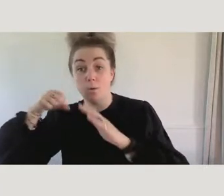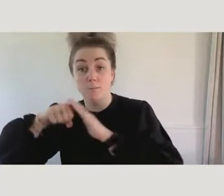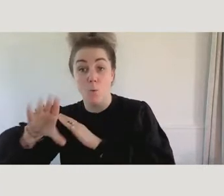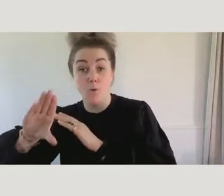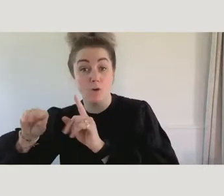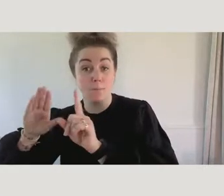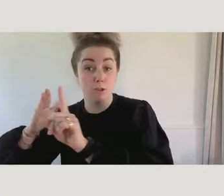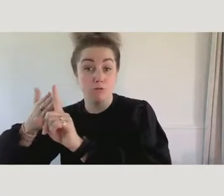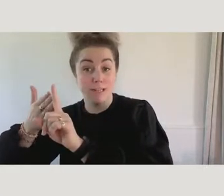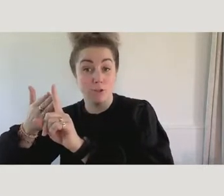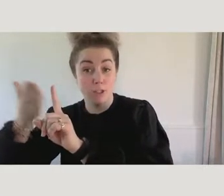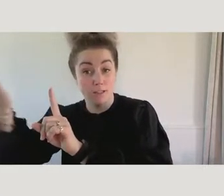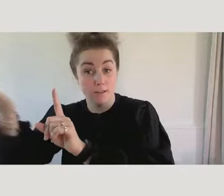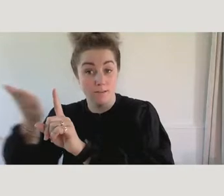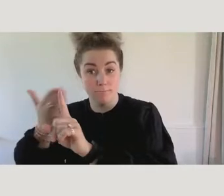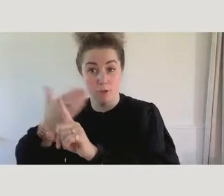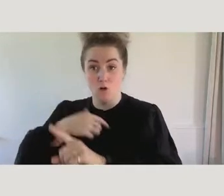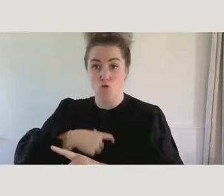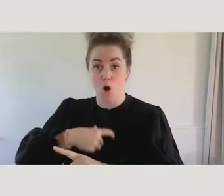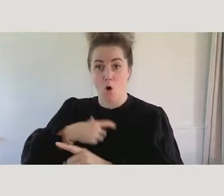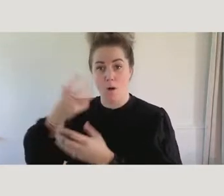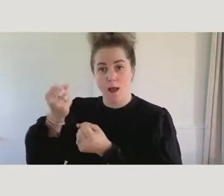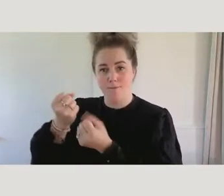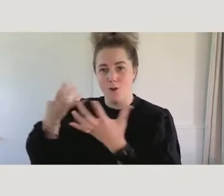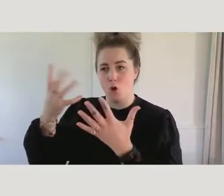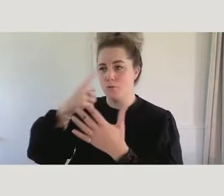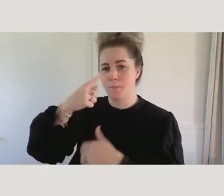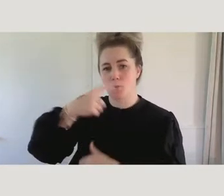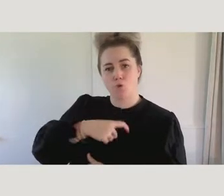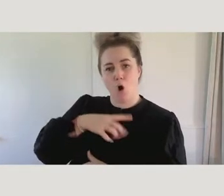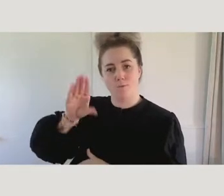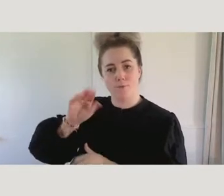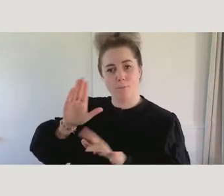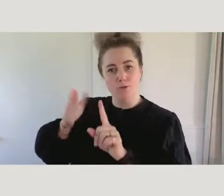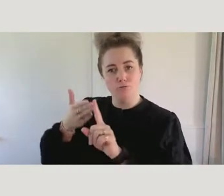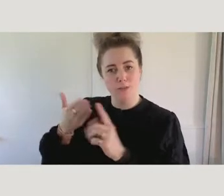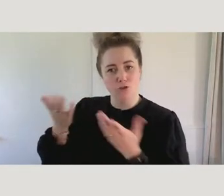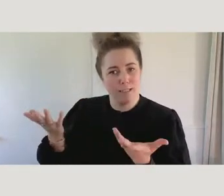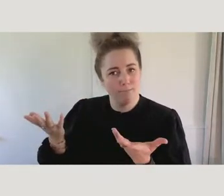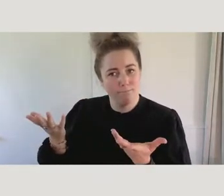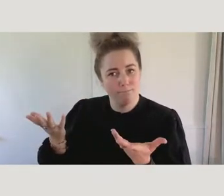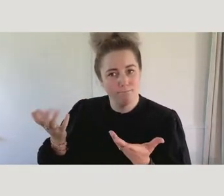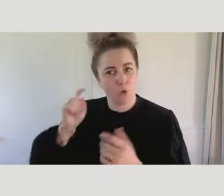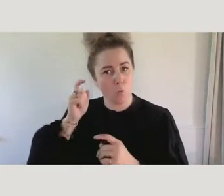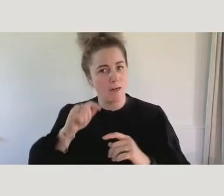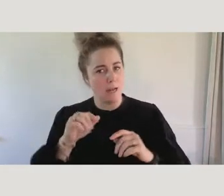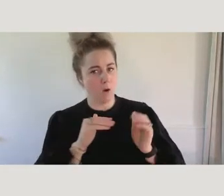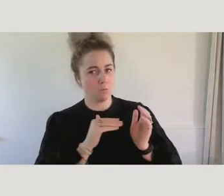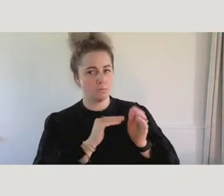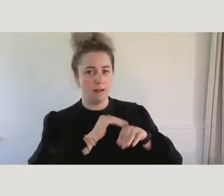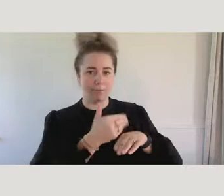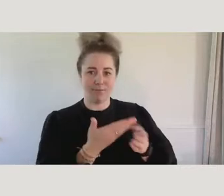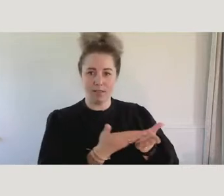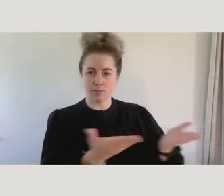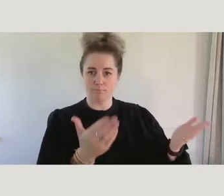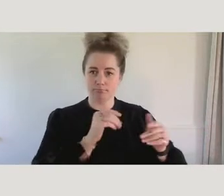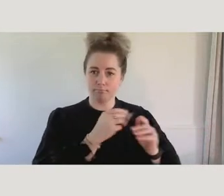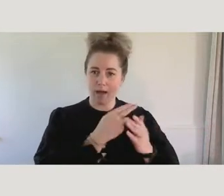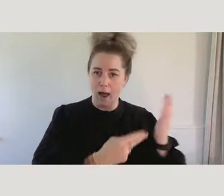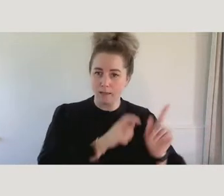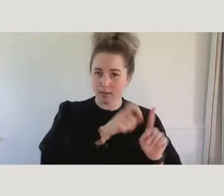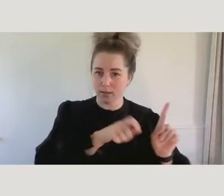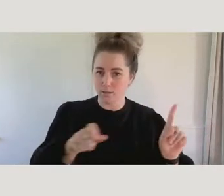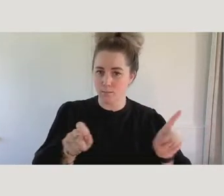strategy lots of people born from the strategy so let's see how these artists